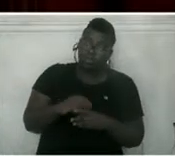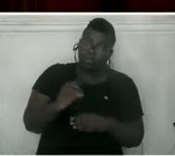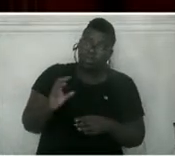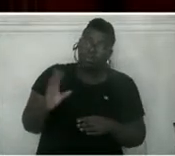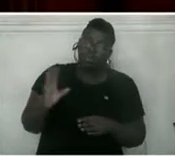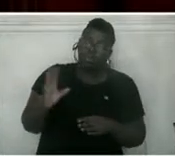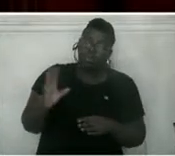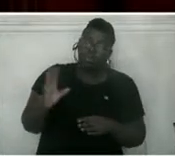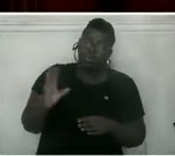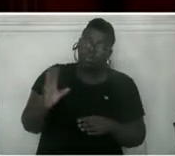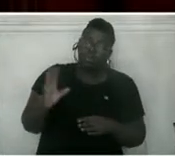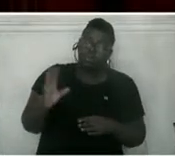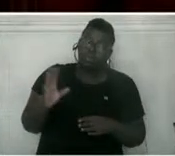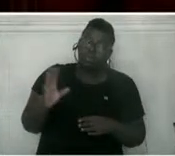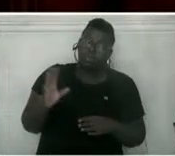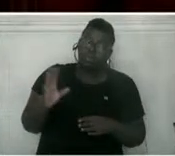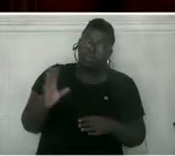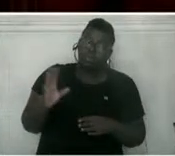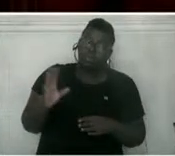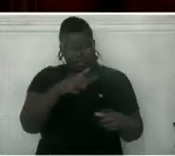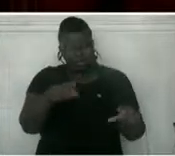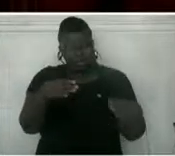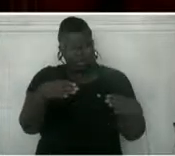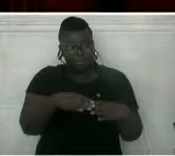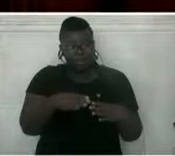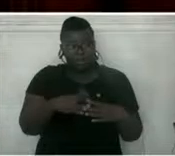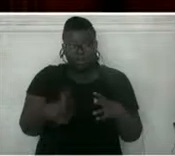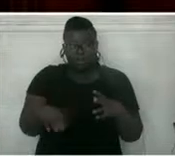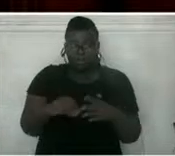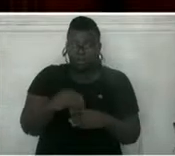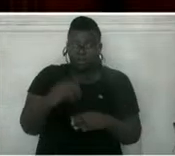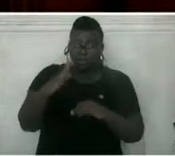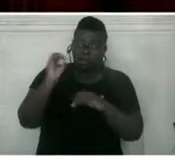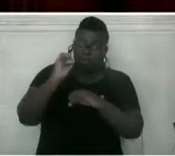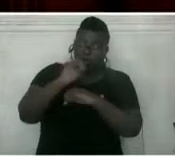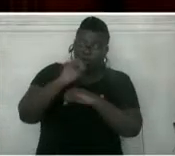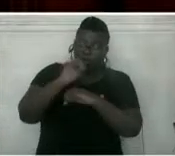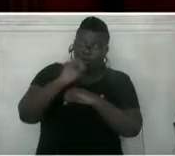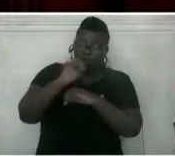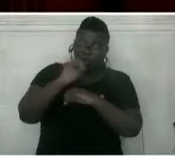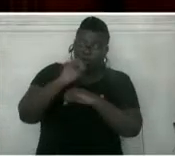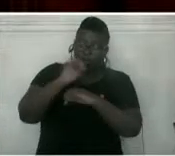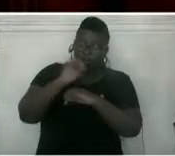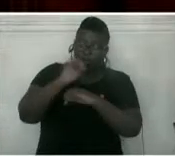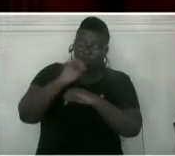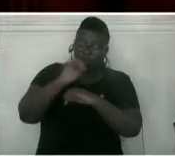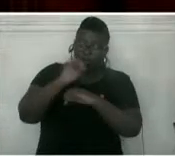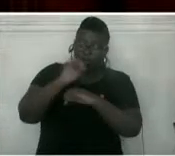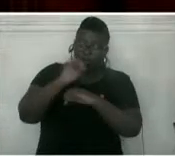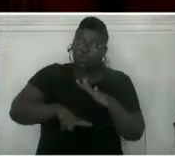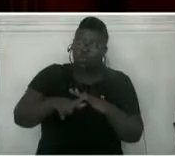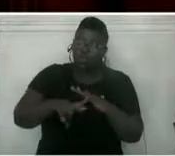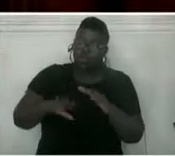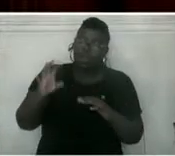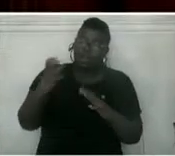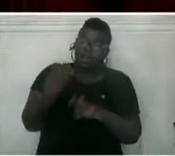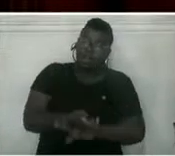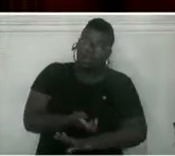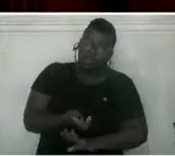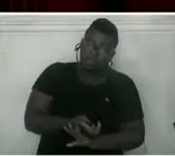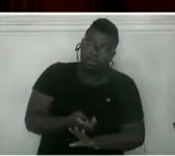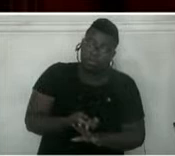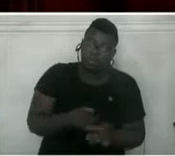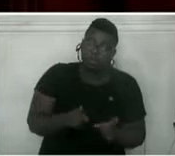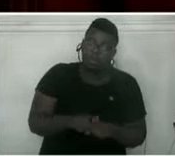we know that this sector contributes more than 20 million to the local economy. As part of embracing